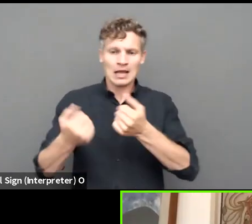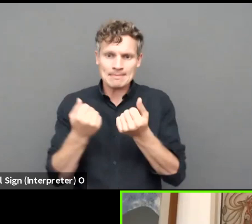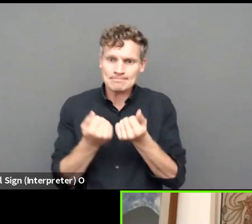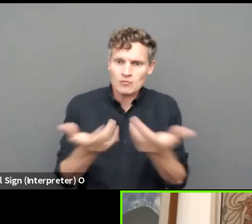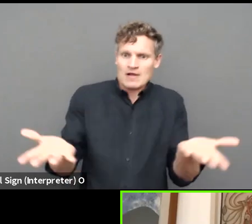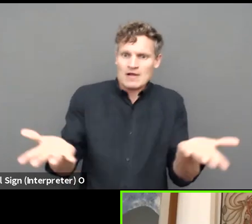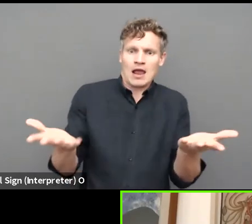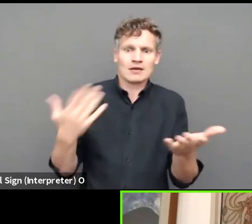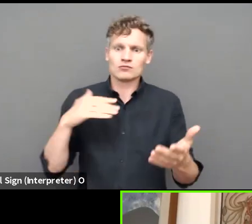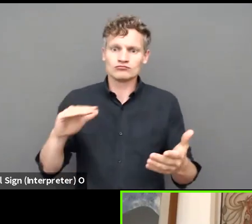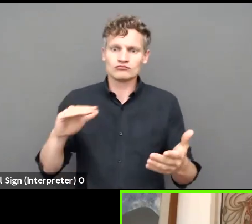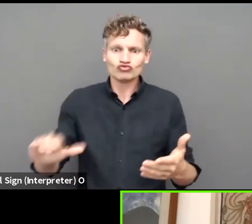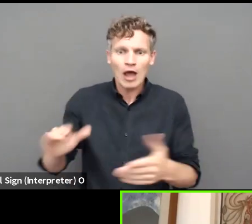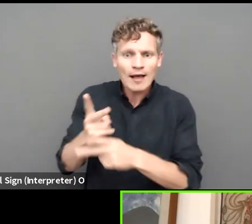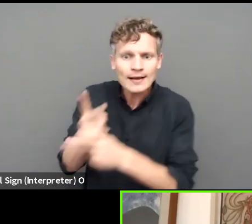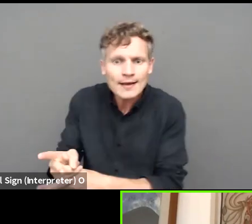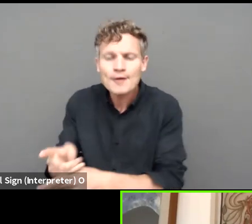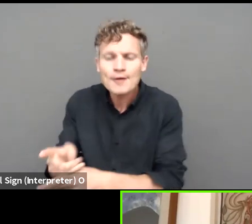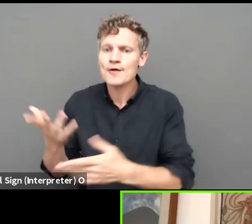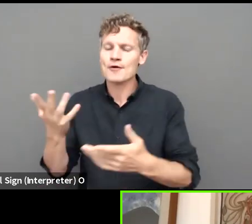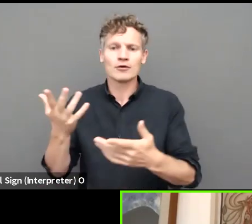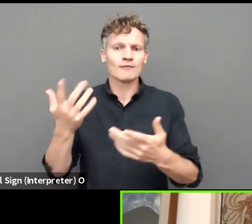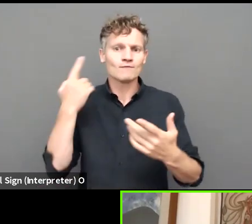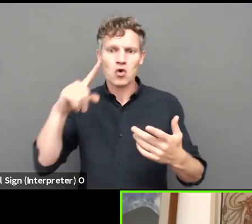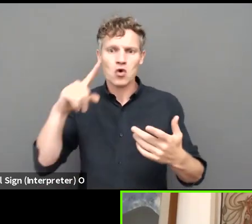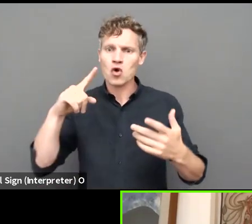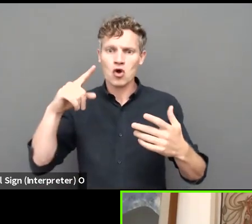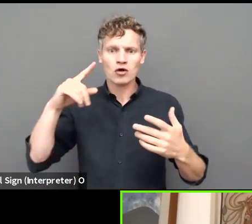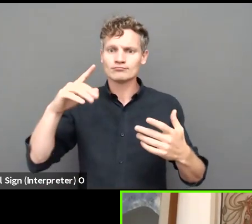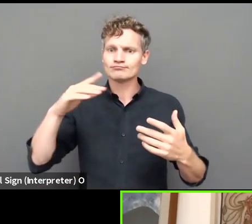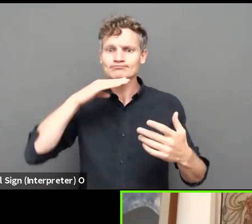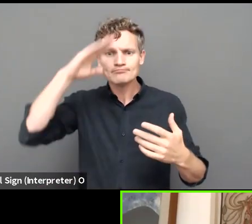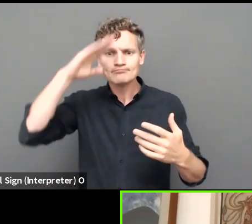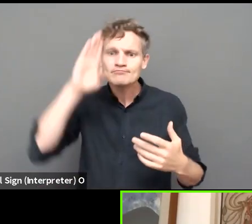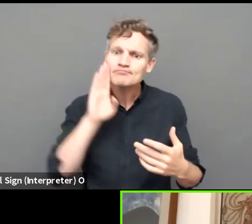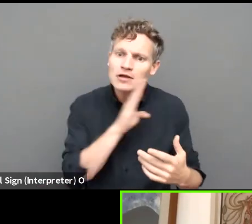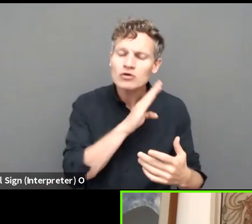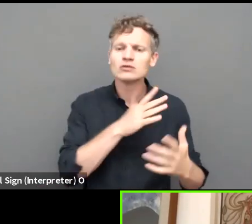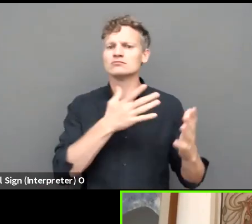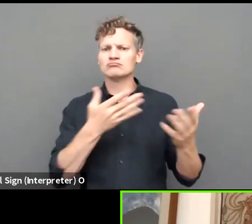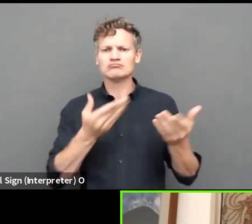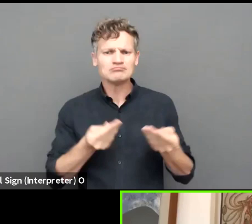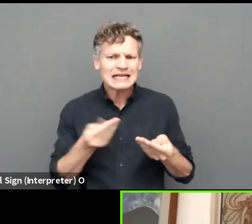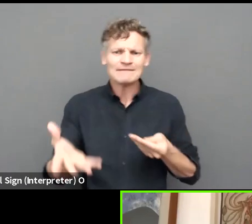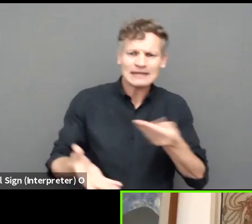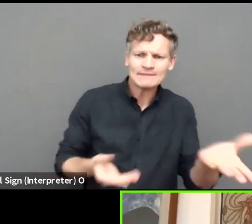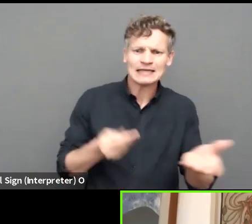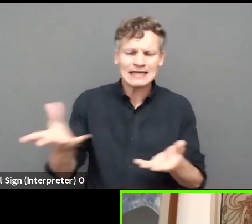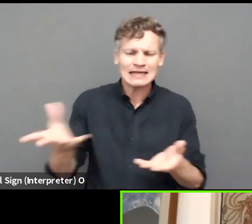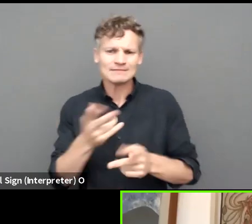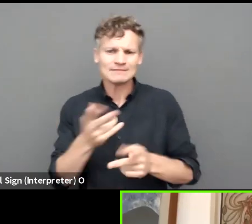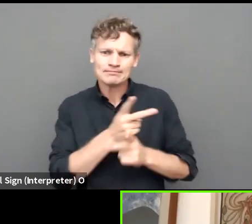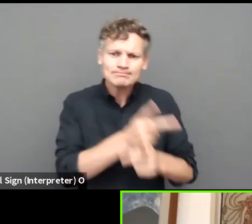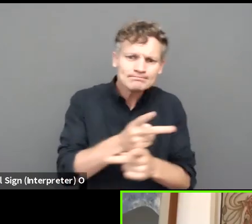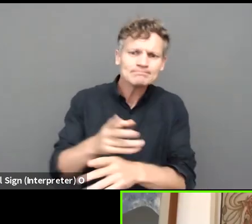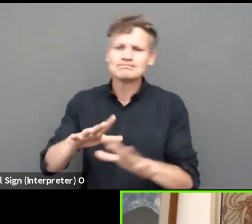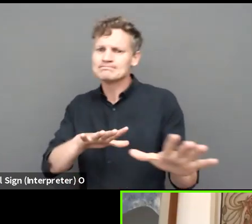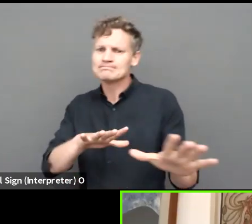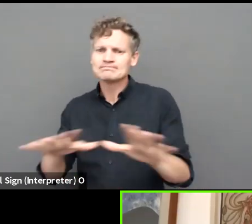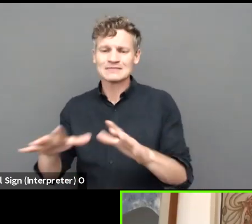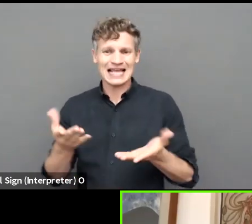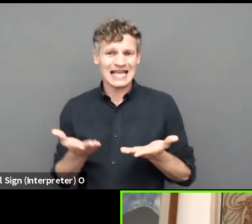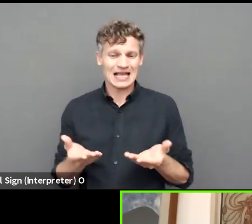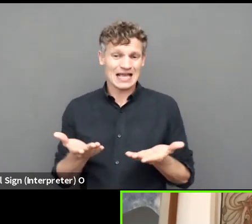to working parents in essential services and encouraging flexible working.